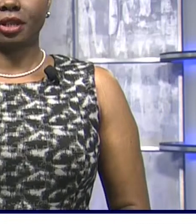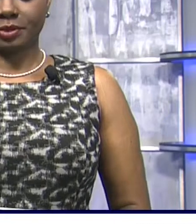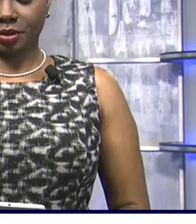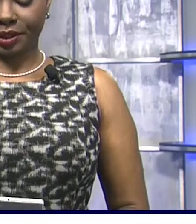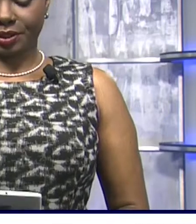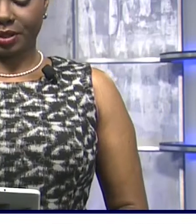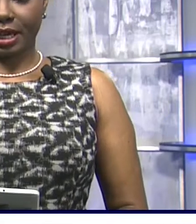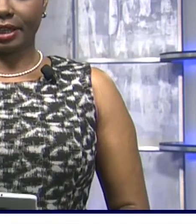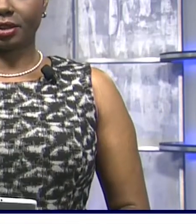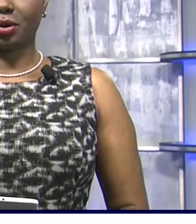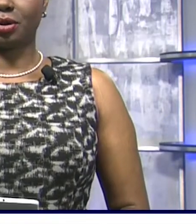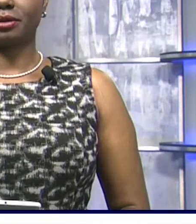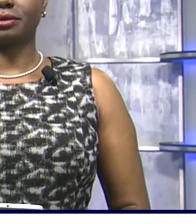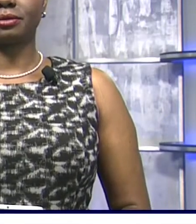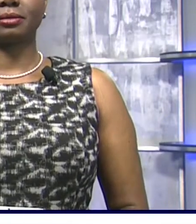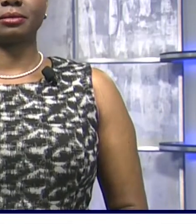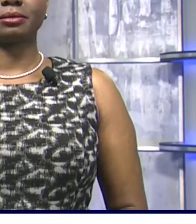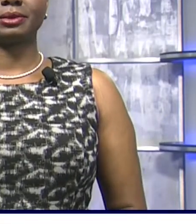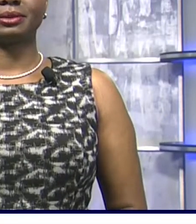And our top stories tonight.